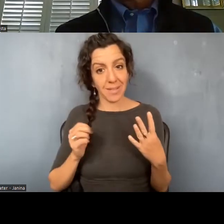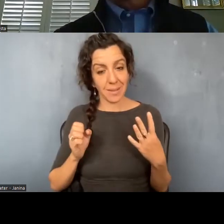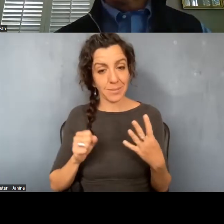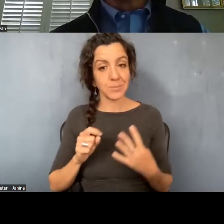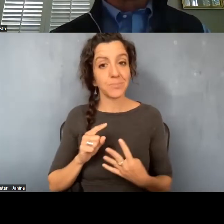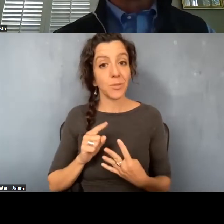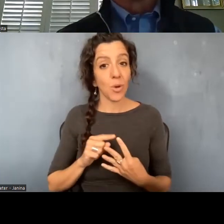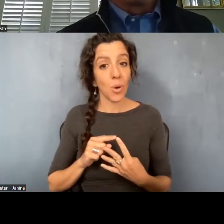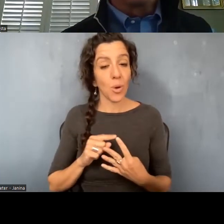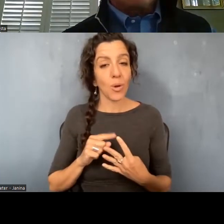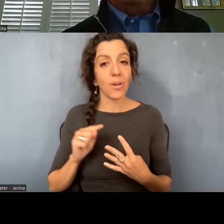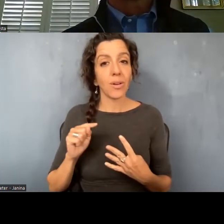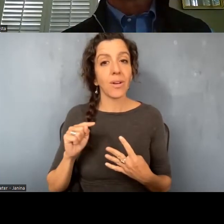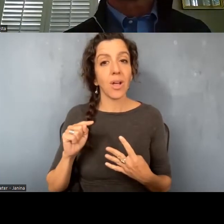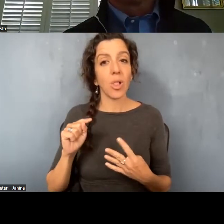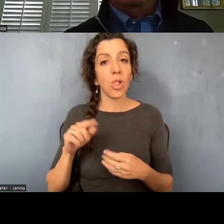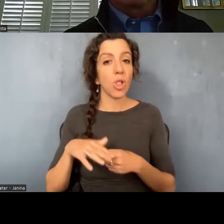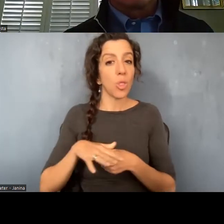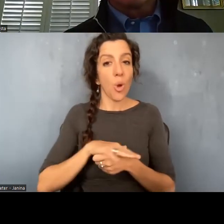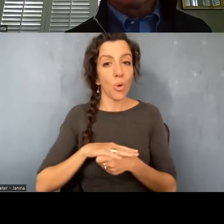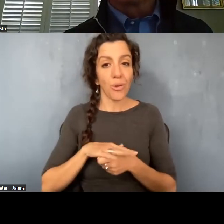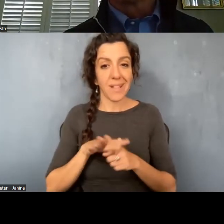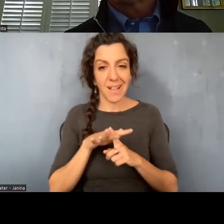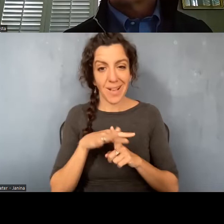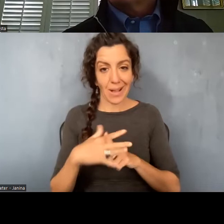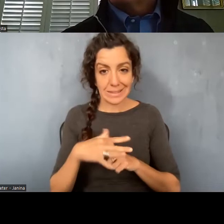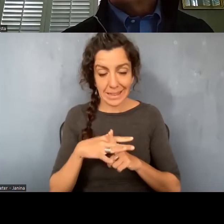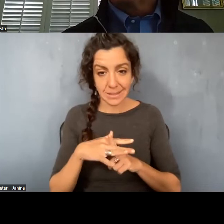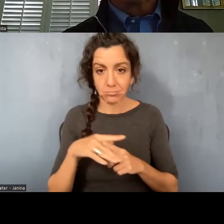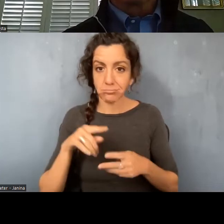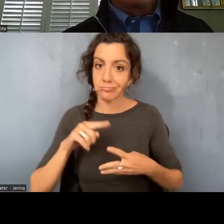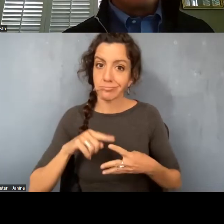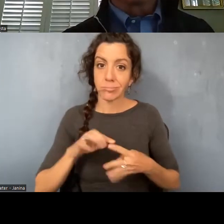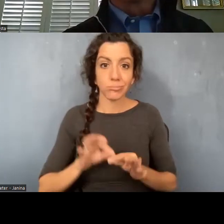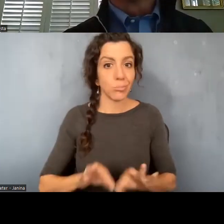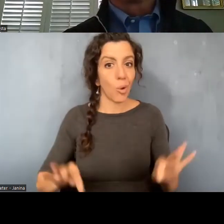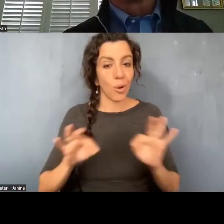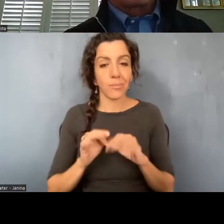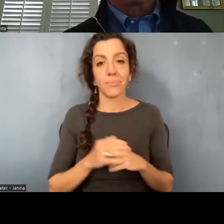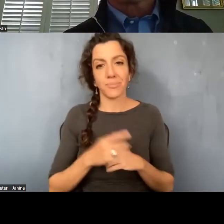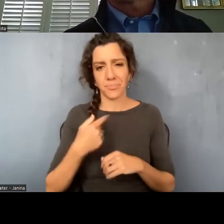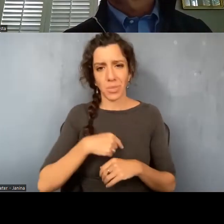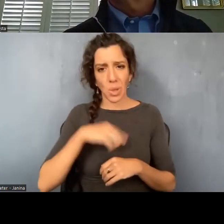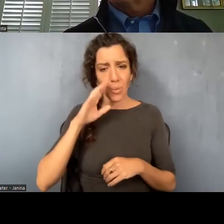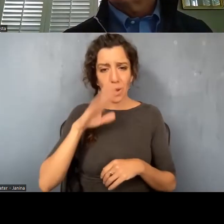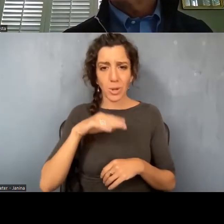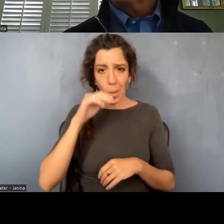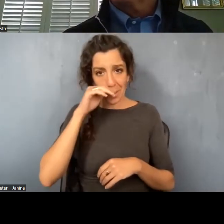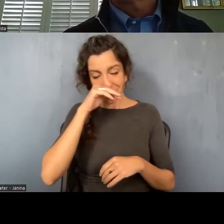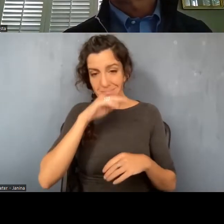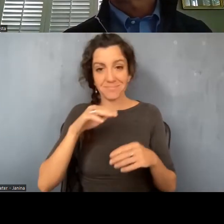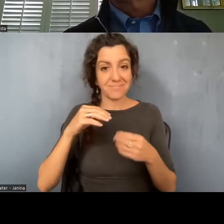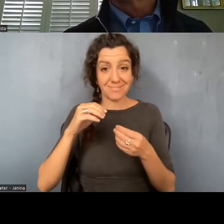First is the theme of local context and how important that is. We know that the demographics vary